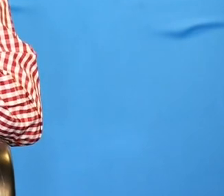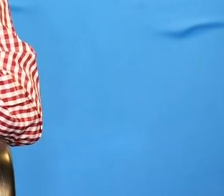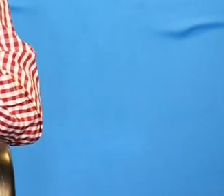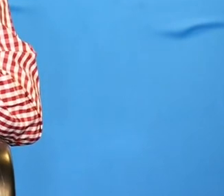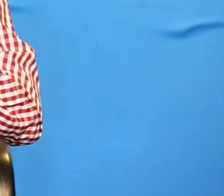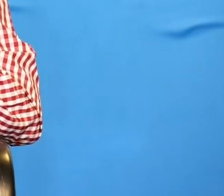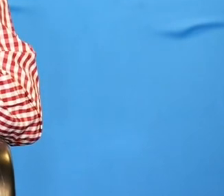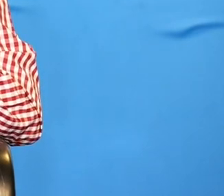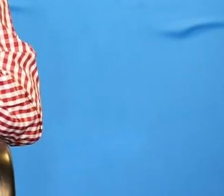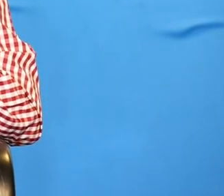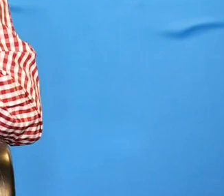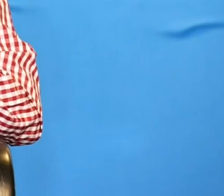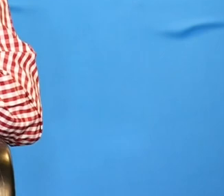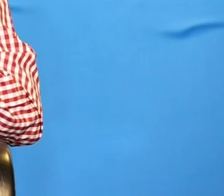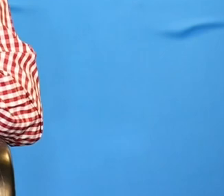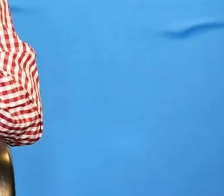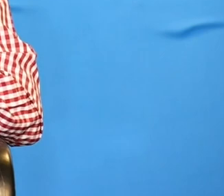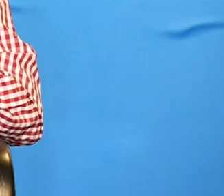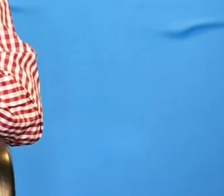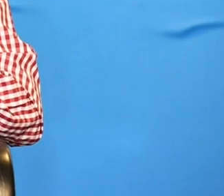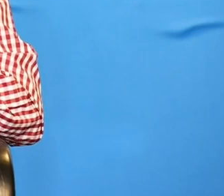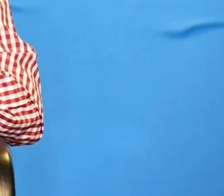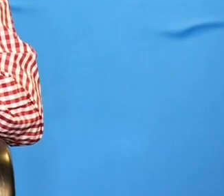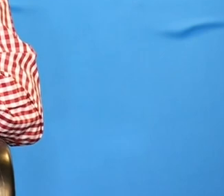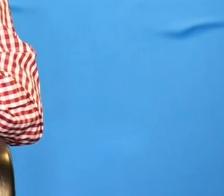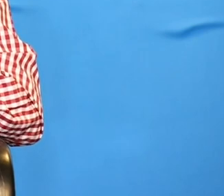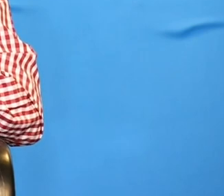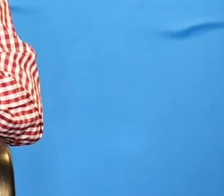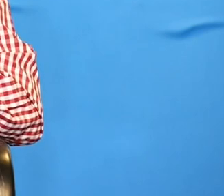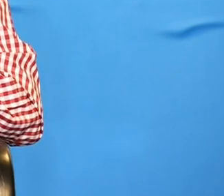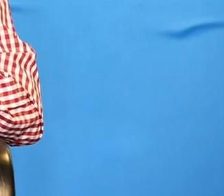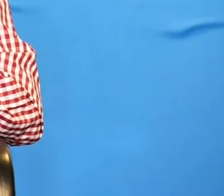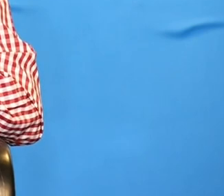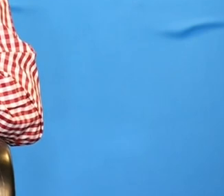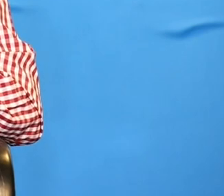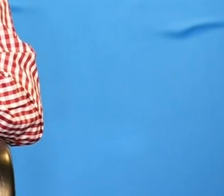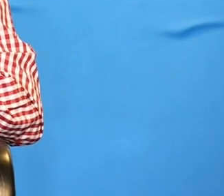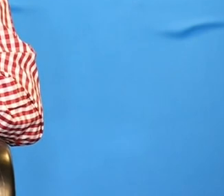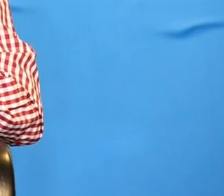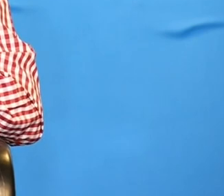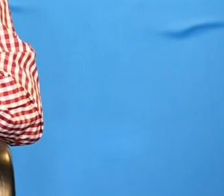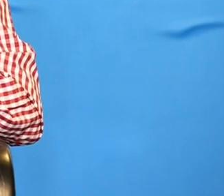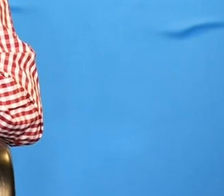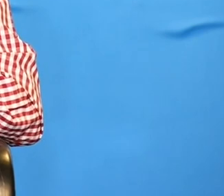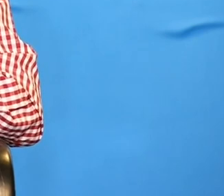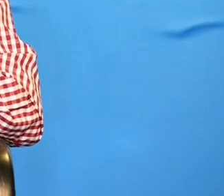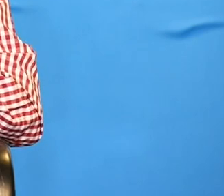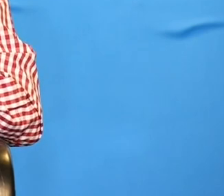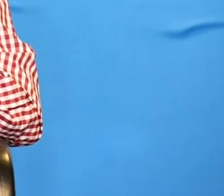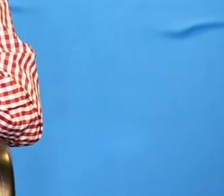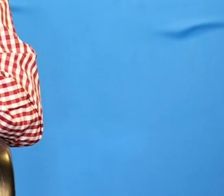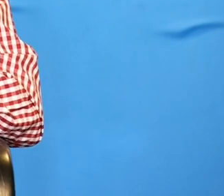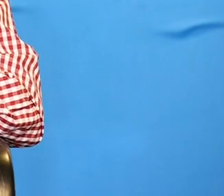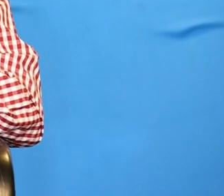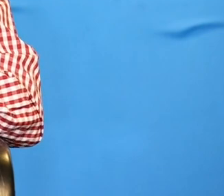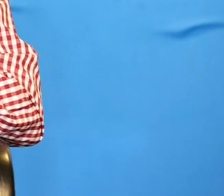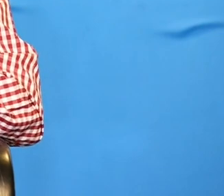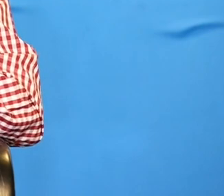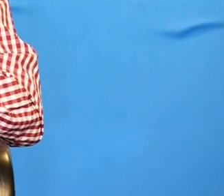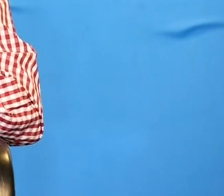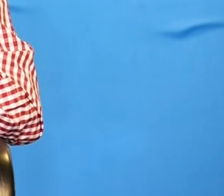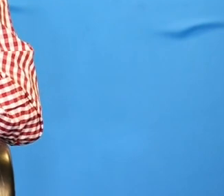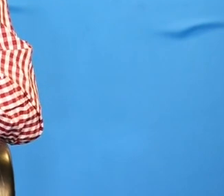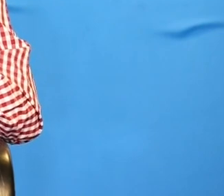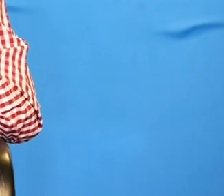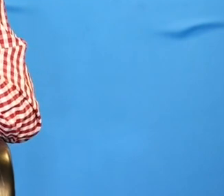same decisions like Rahab, and help us not to look down on anyone, even when we think about them and their